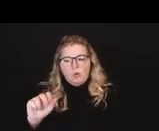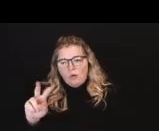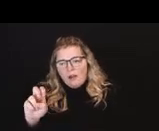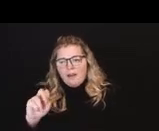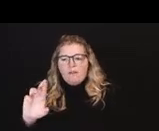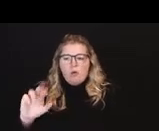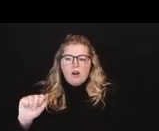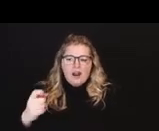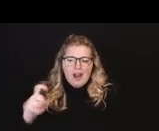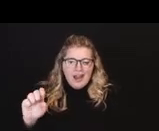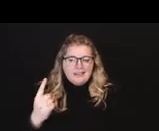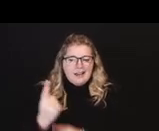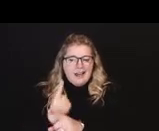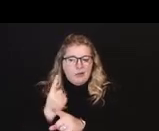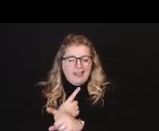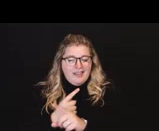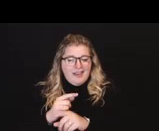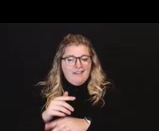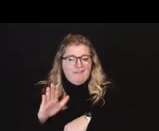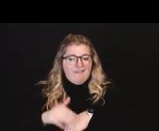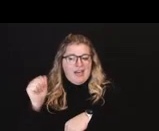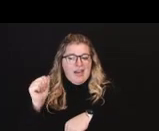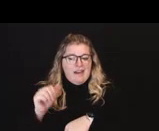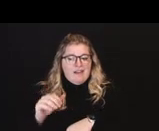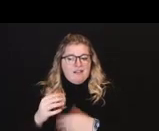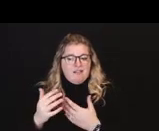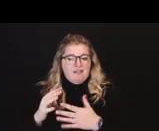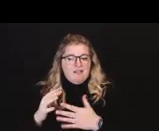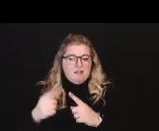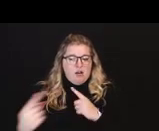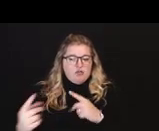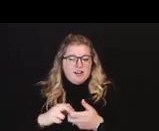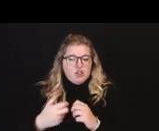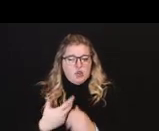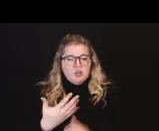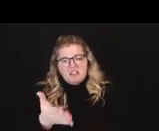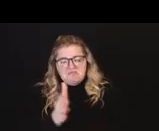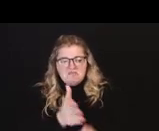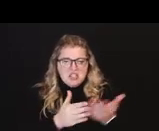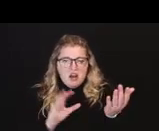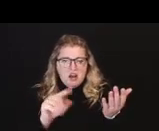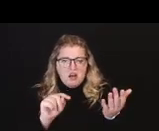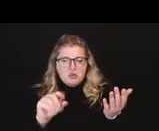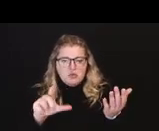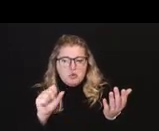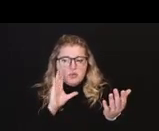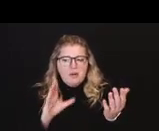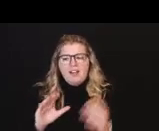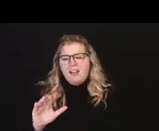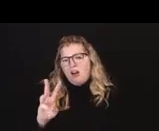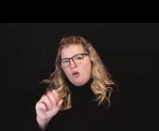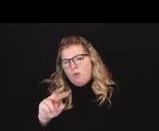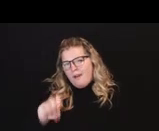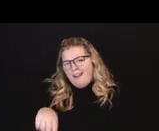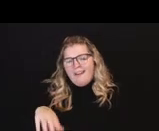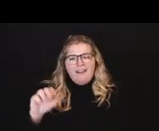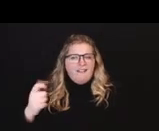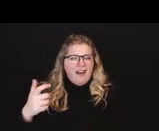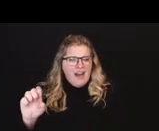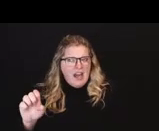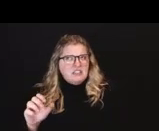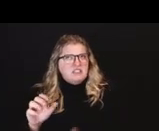All tools that I'm aware of will have some limitations. Some tools like Wave, I think Axe does a lot of this as well in similar